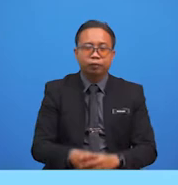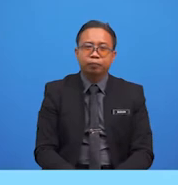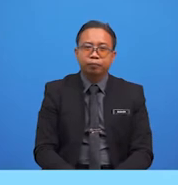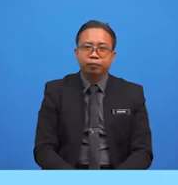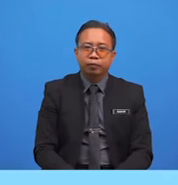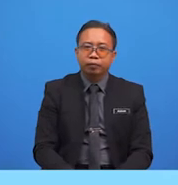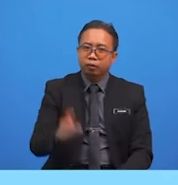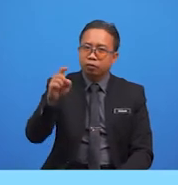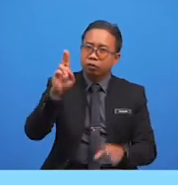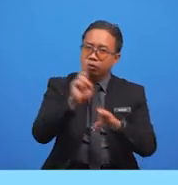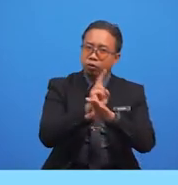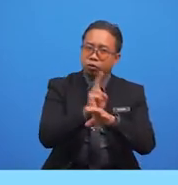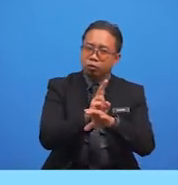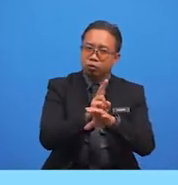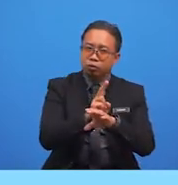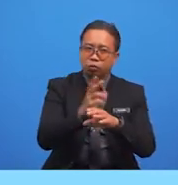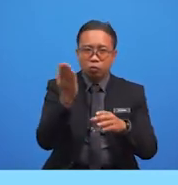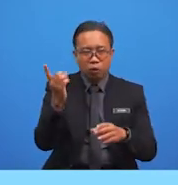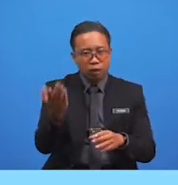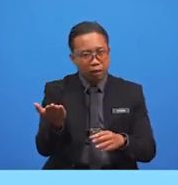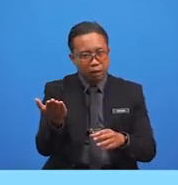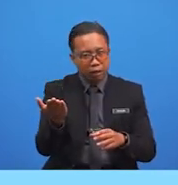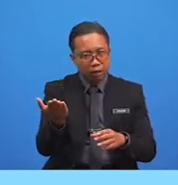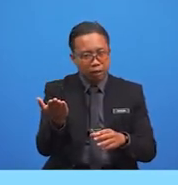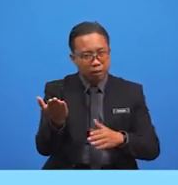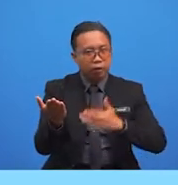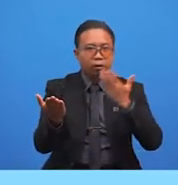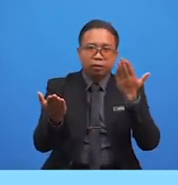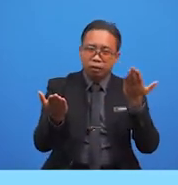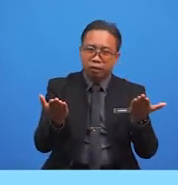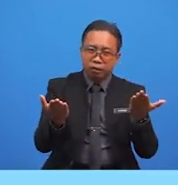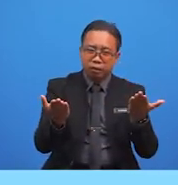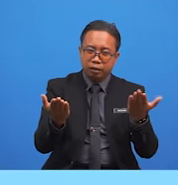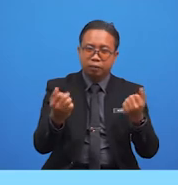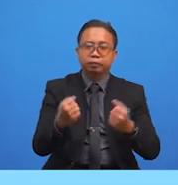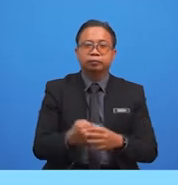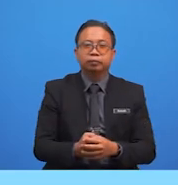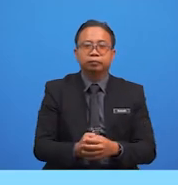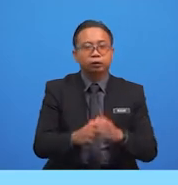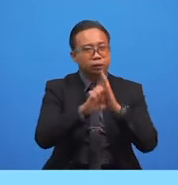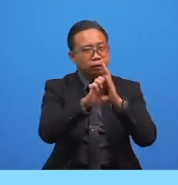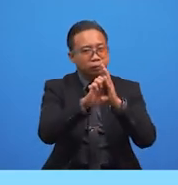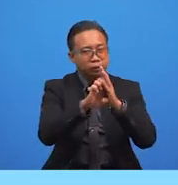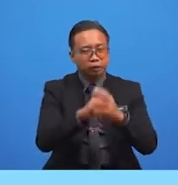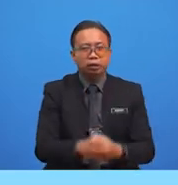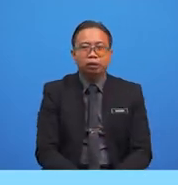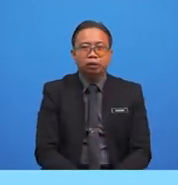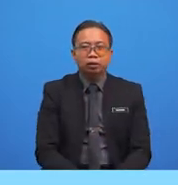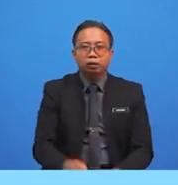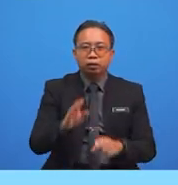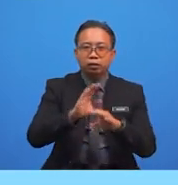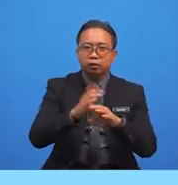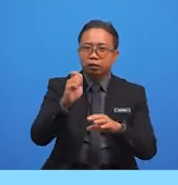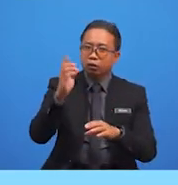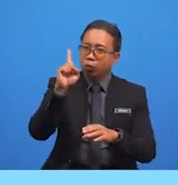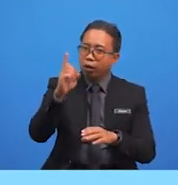Make sure you use on the one hand and on the other hand. For example, on